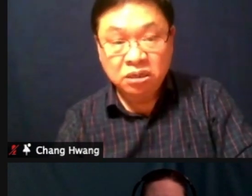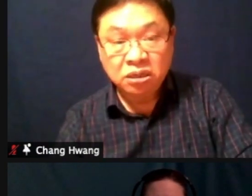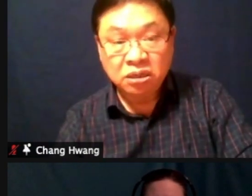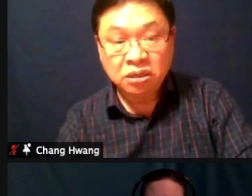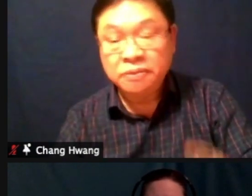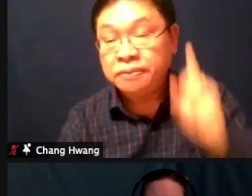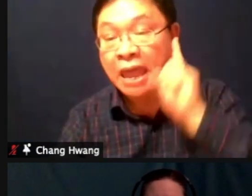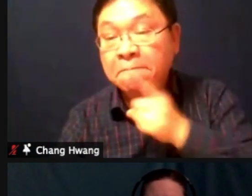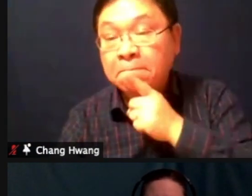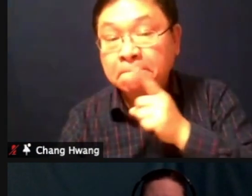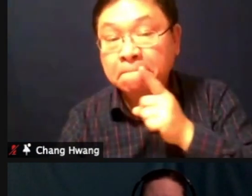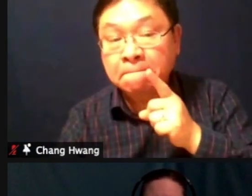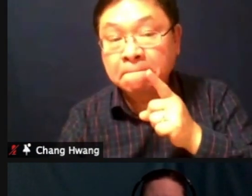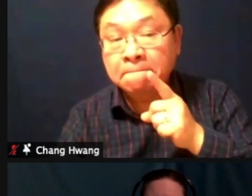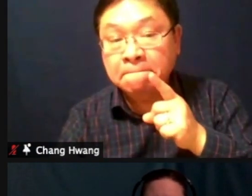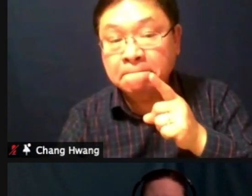And then we have a North Korean delegate.